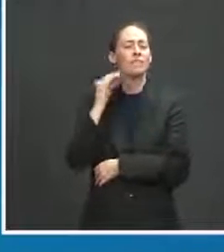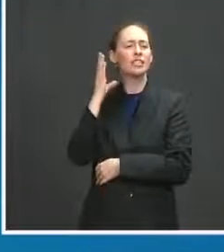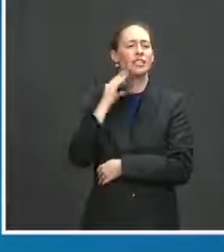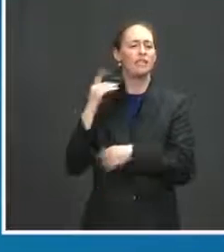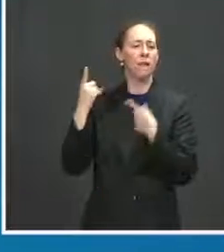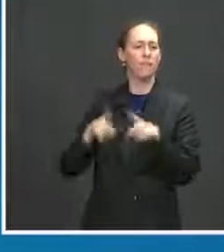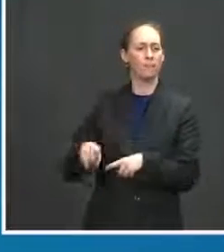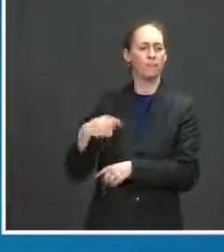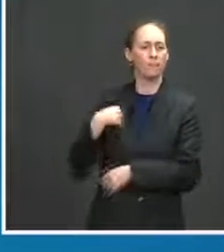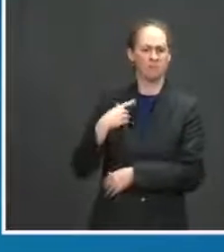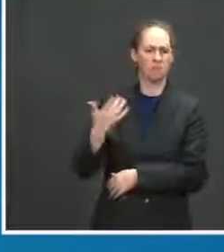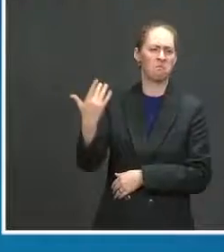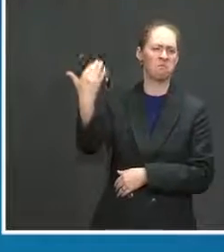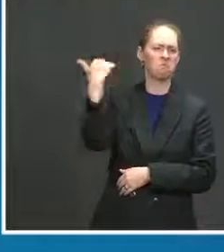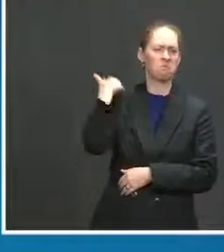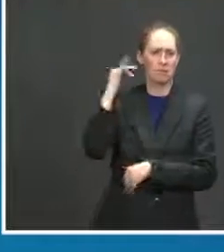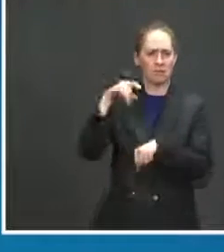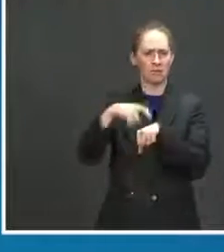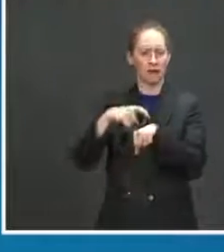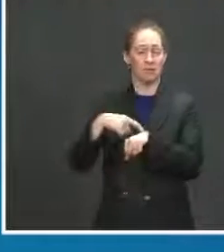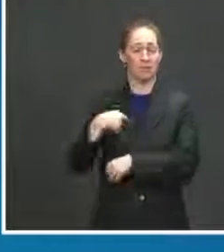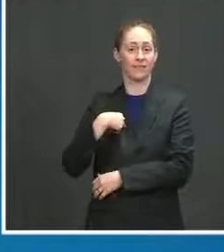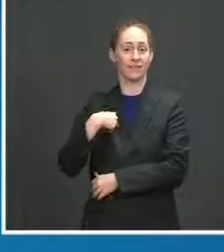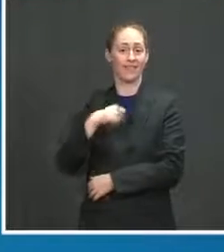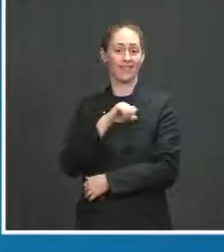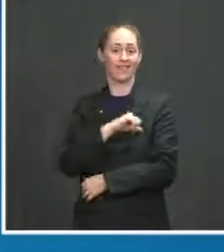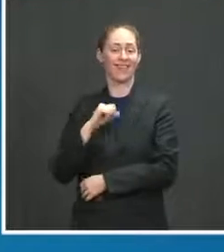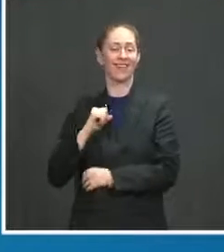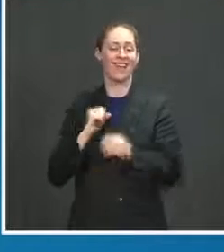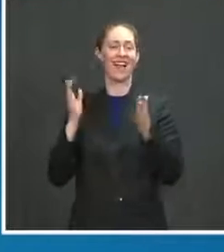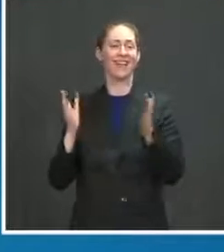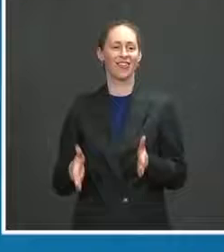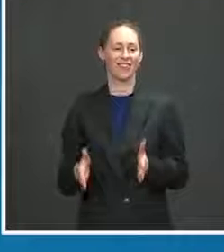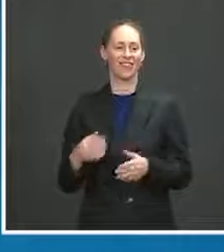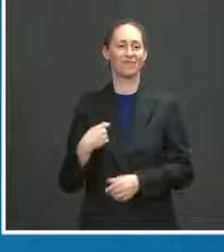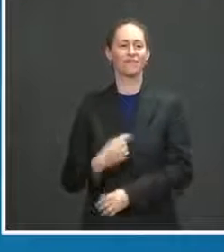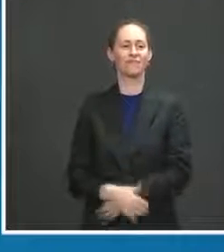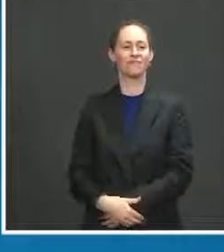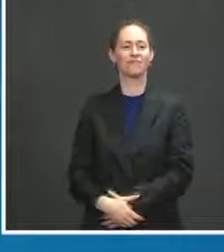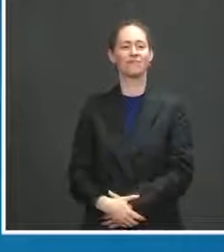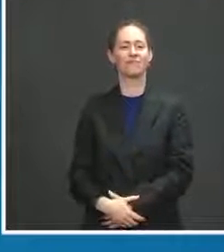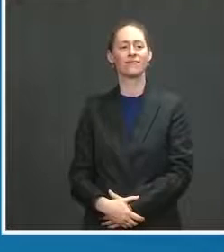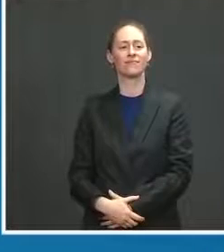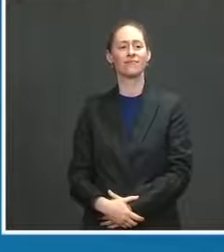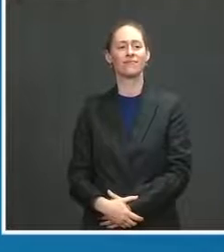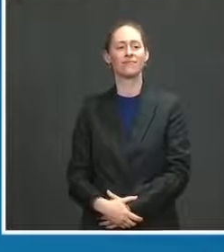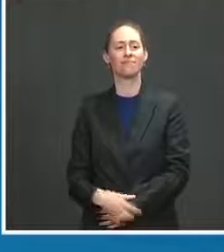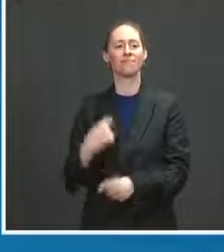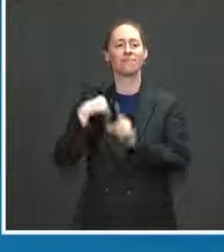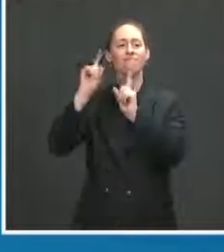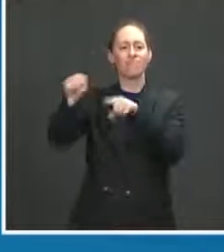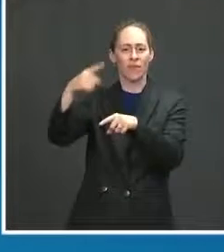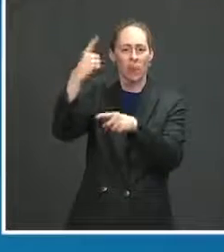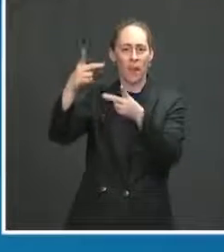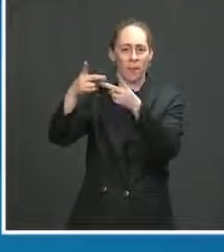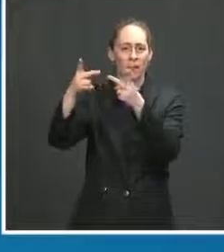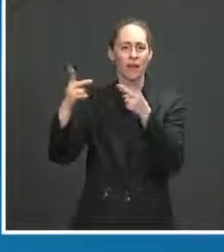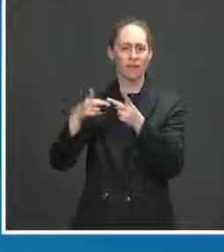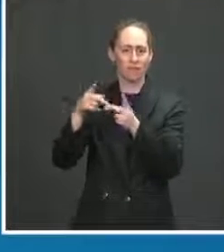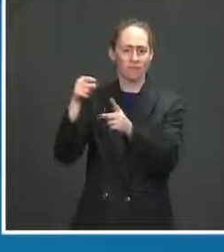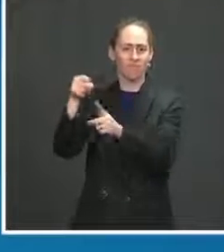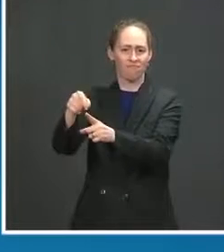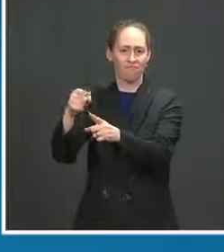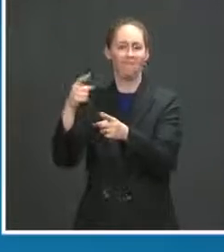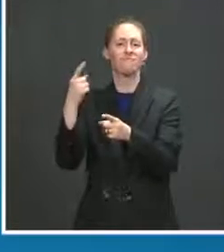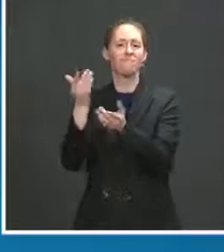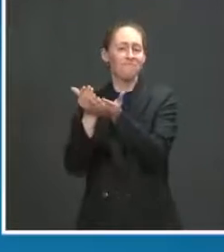Senate, I visited the USS Scranton. It was outside of San Diego, California. And at the time, I was also